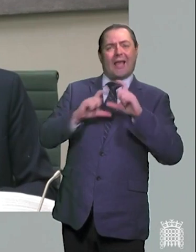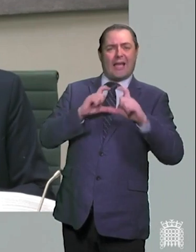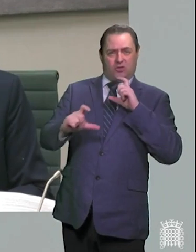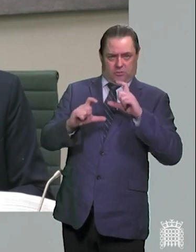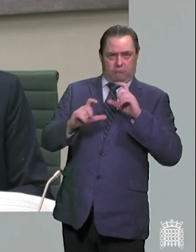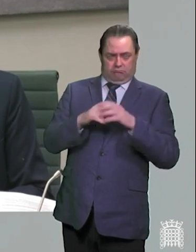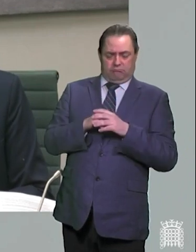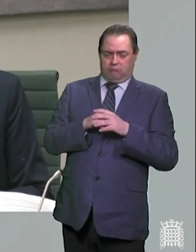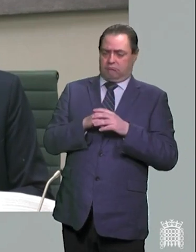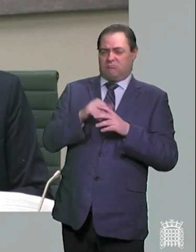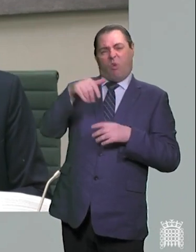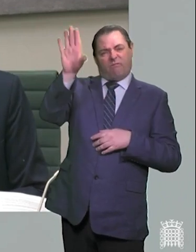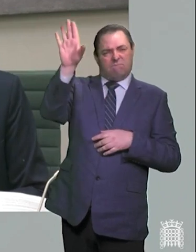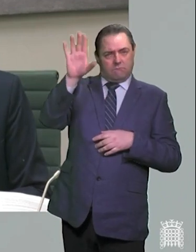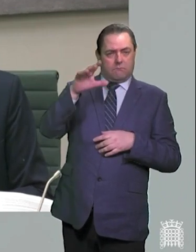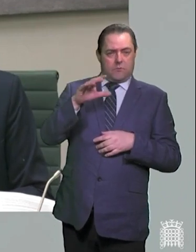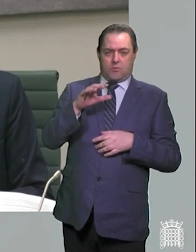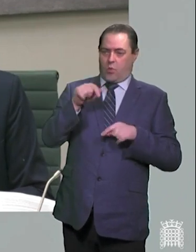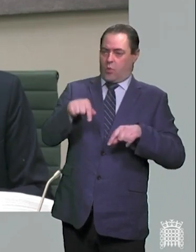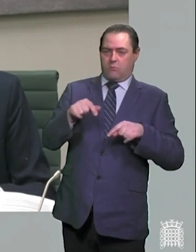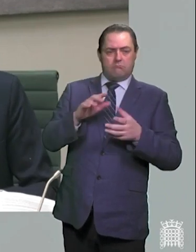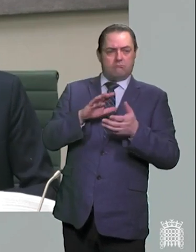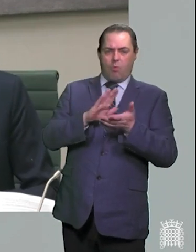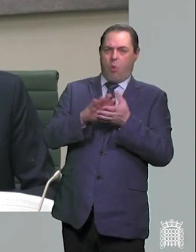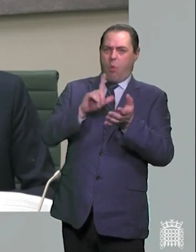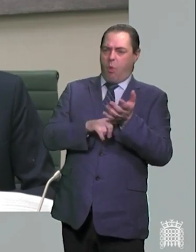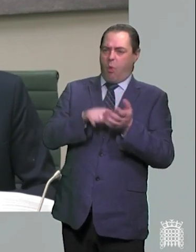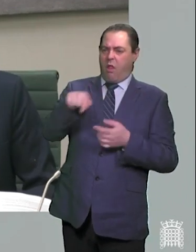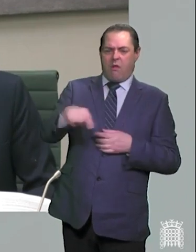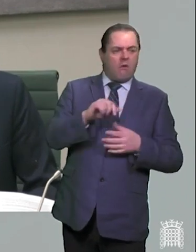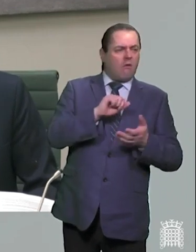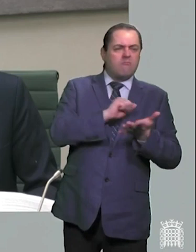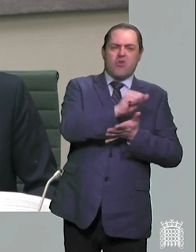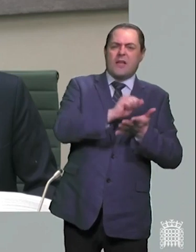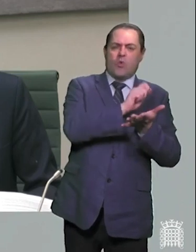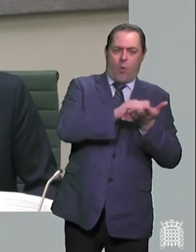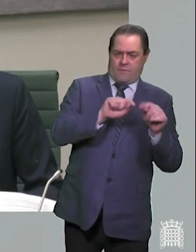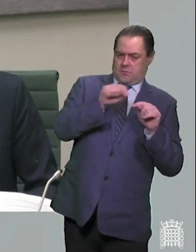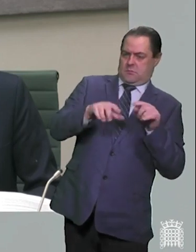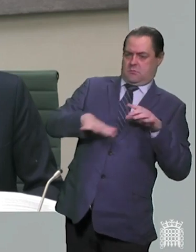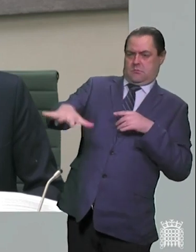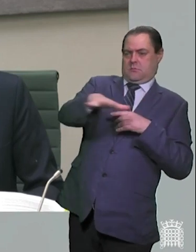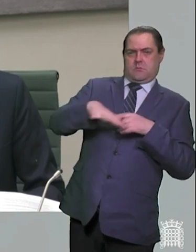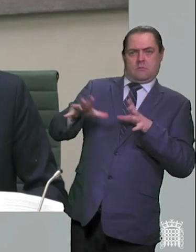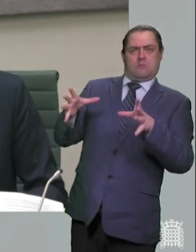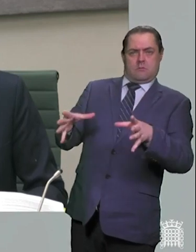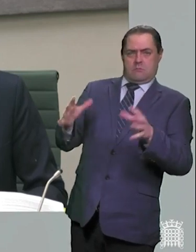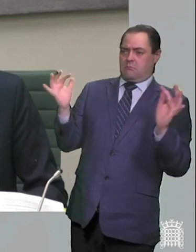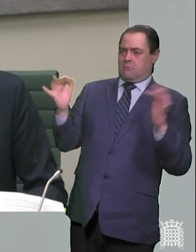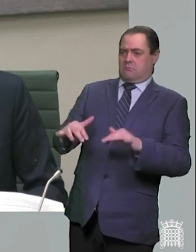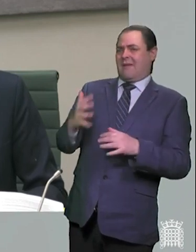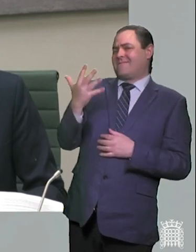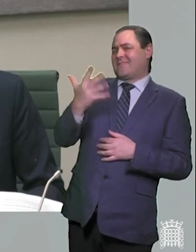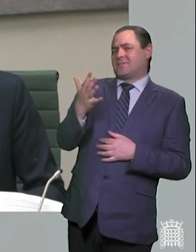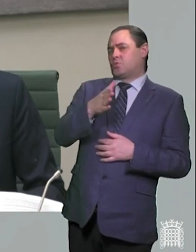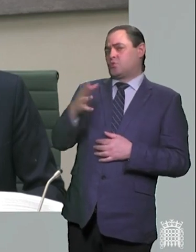Kane. This was held in the vestibule outside the press office in number 10. Between 15 and 20 people